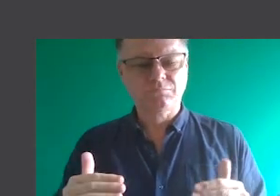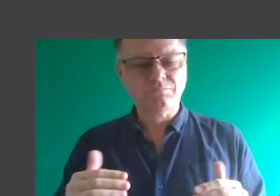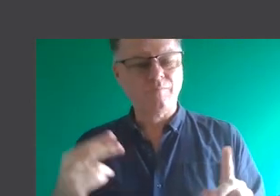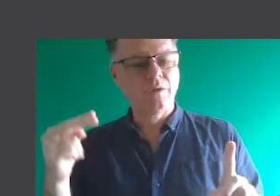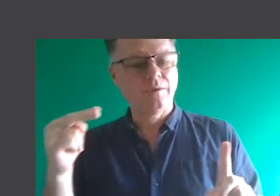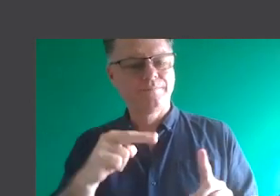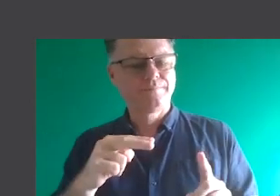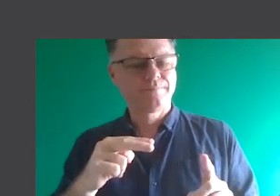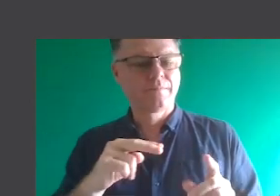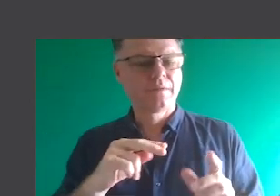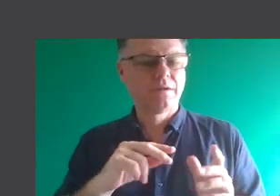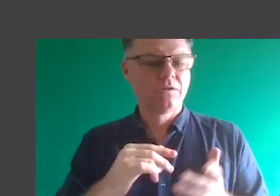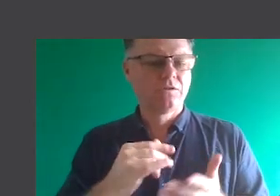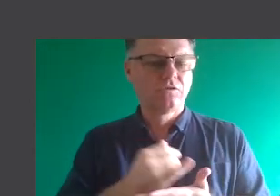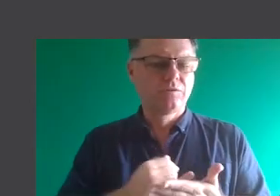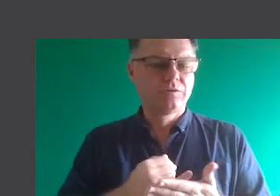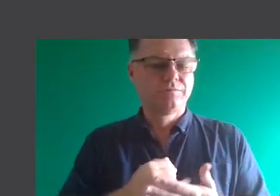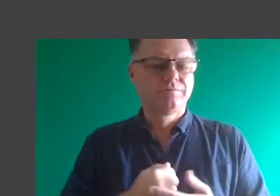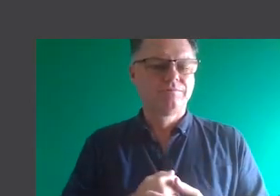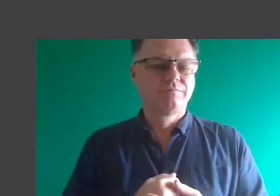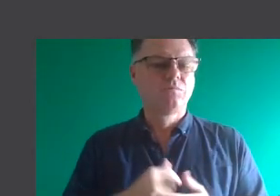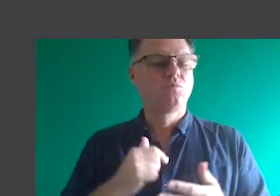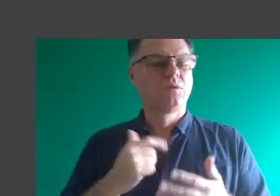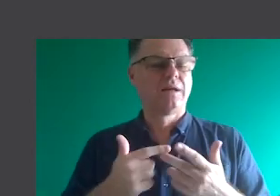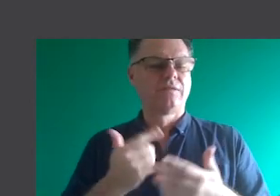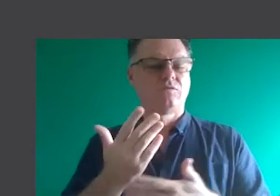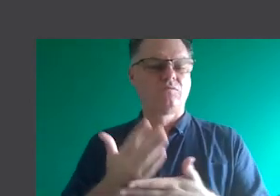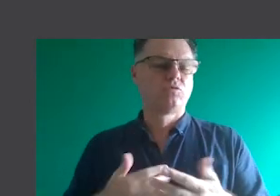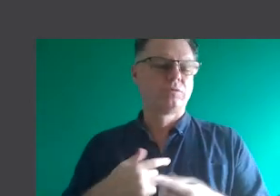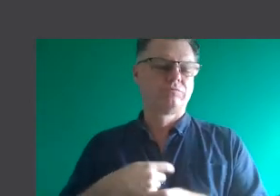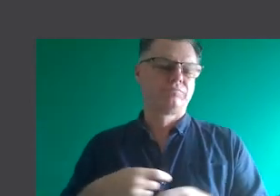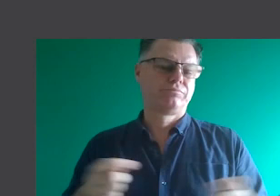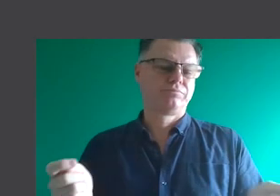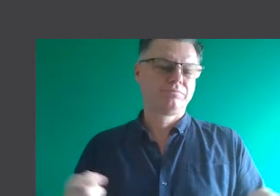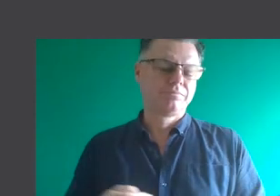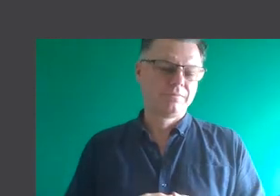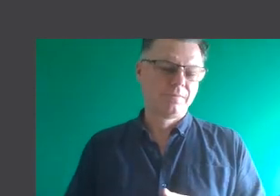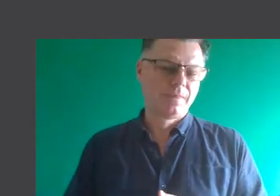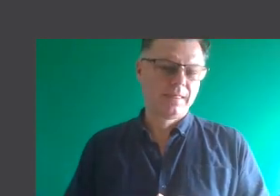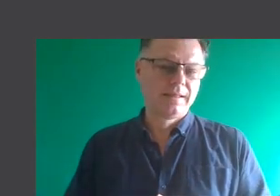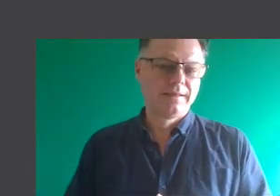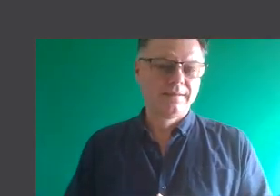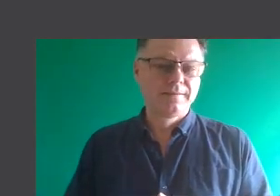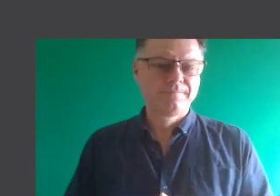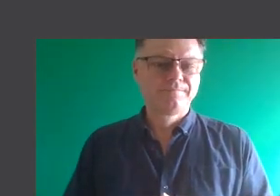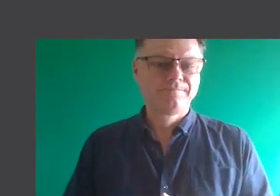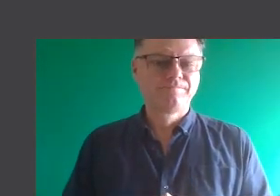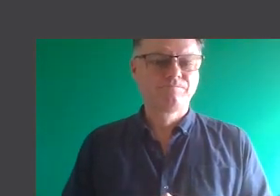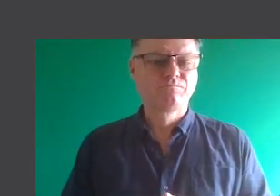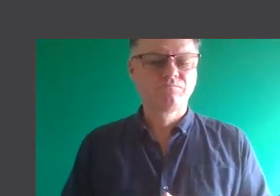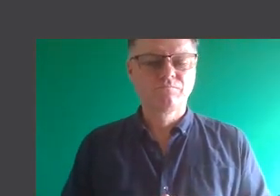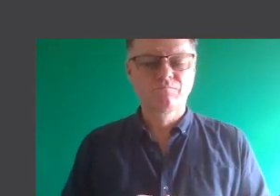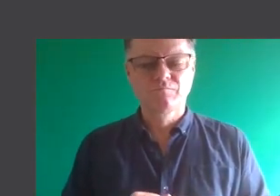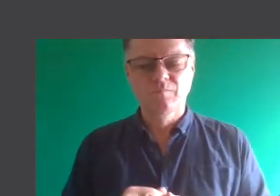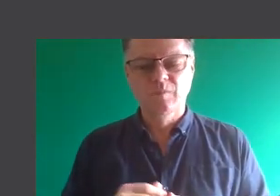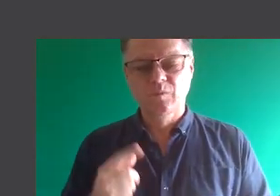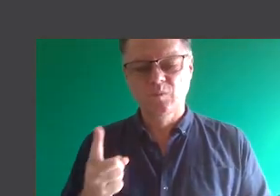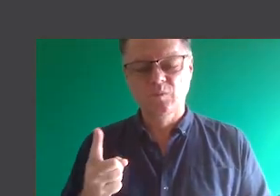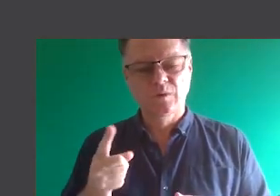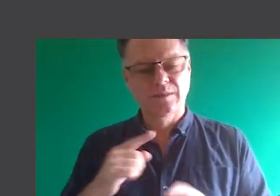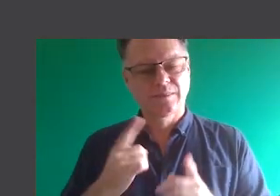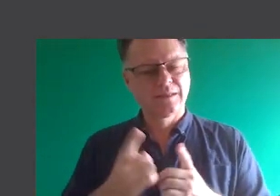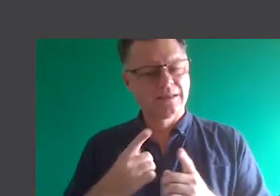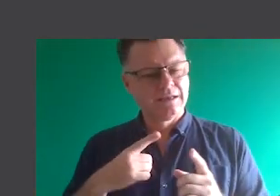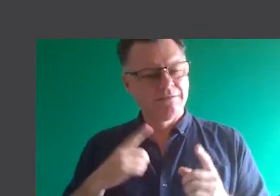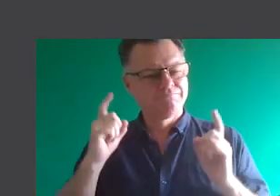In terms of perceptions of corruption, I'd also like to plug our recent perceptions of corruption report that we put out recently. And